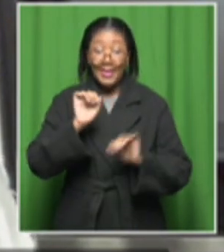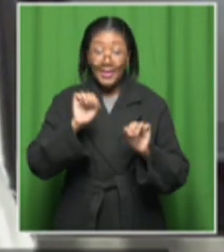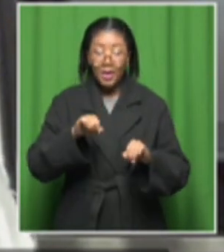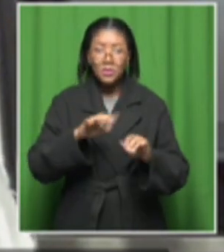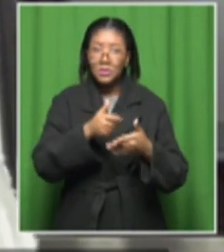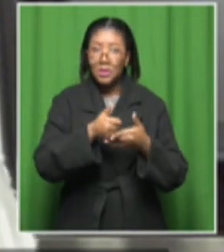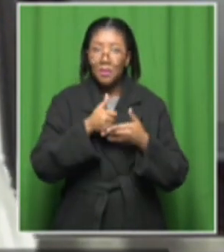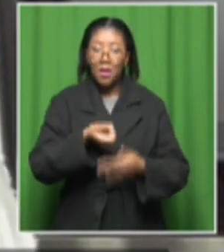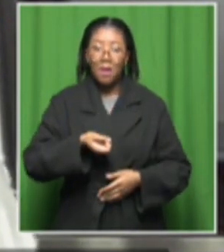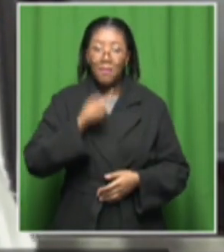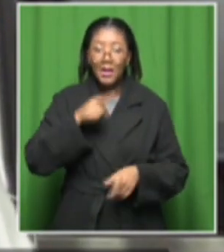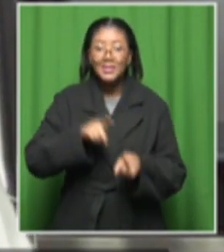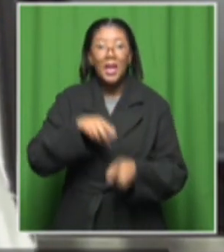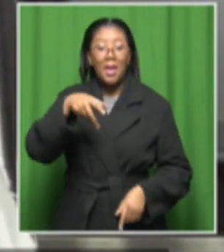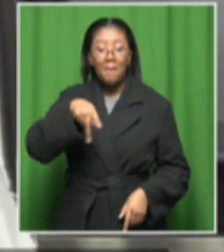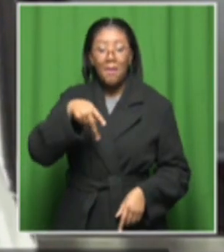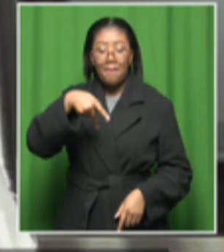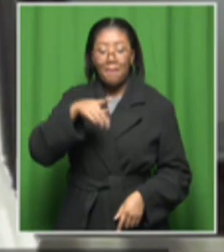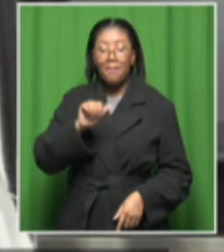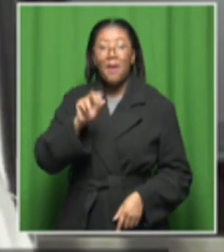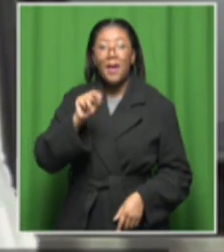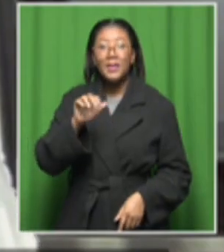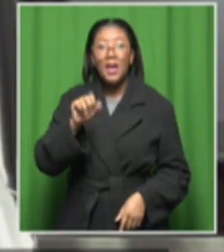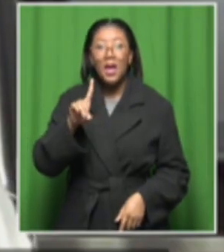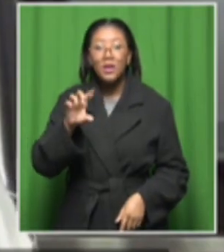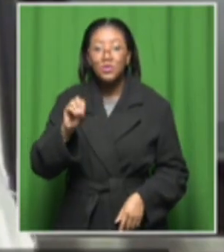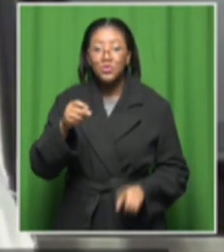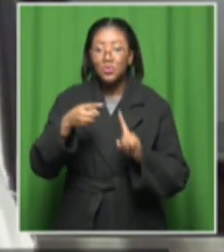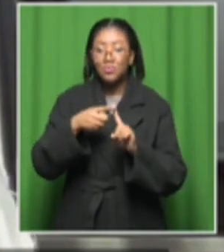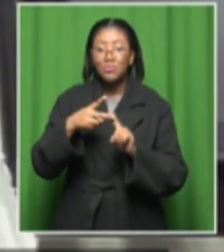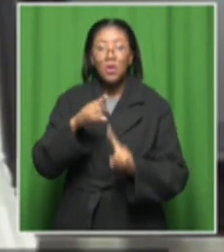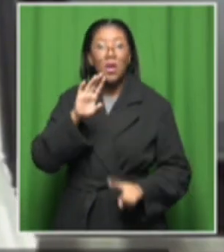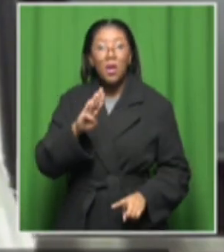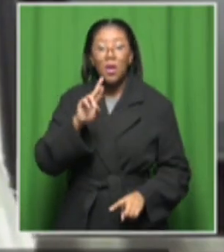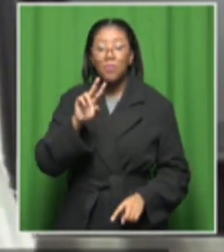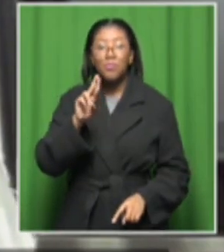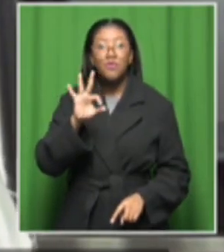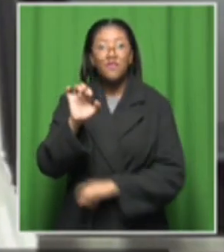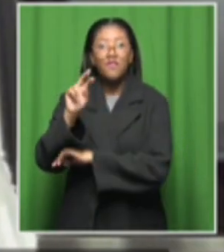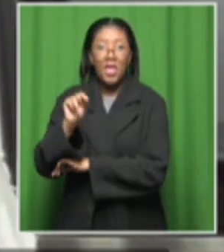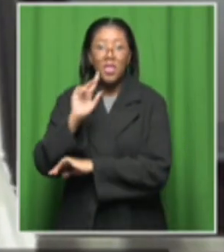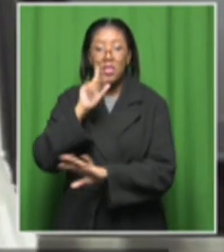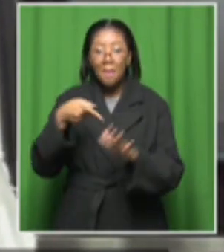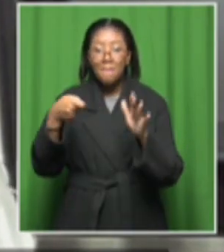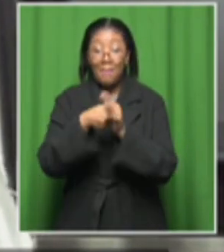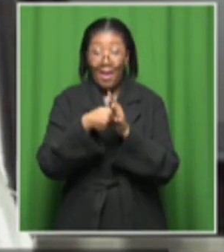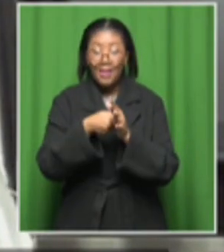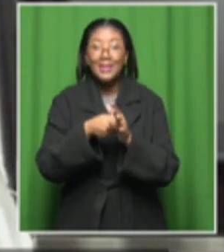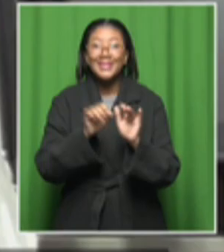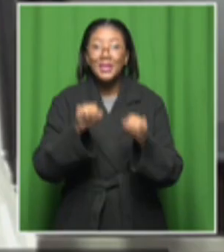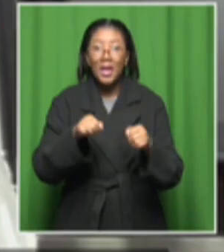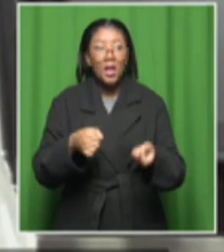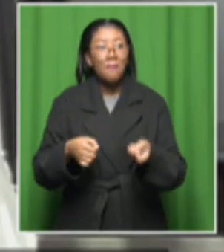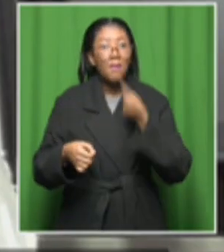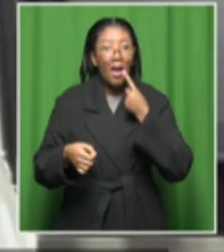headaches, the likes of the Panadols, the Grandpas, the Brufens, that patients buy over the counter, can potentially worsen